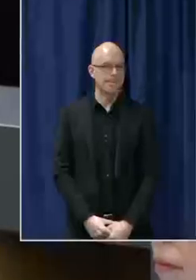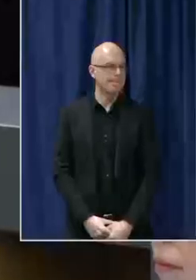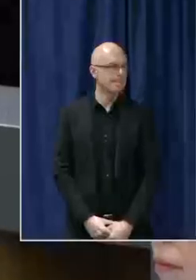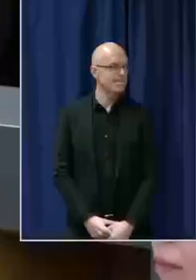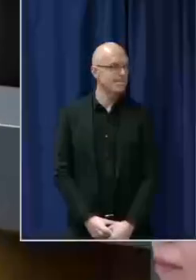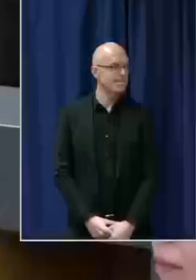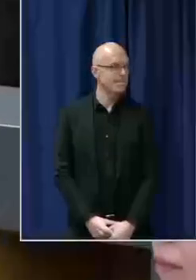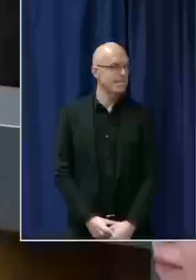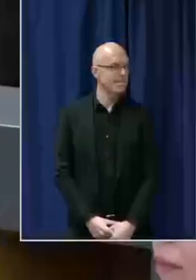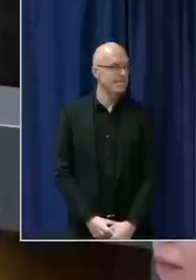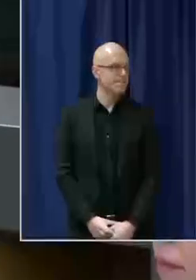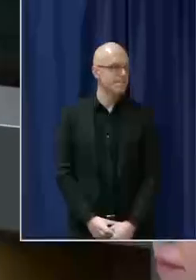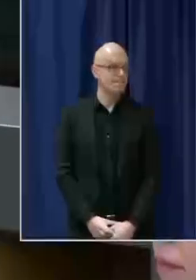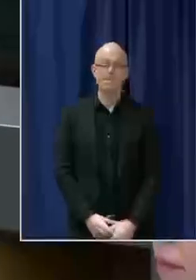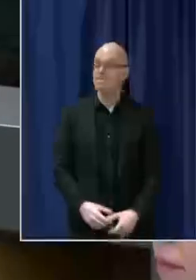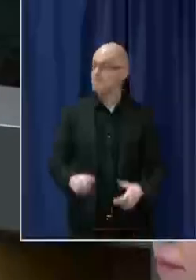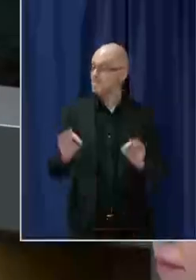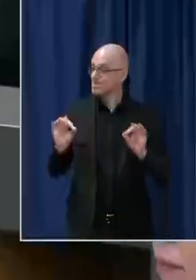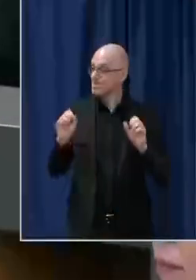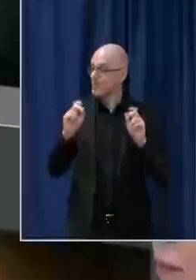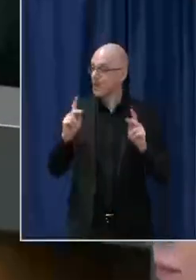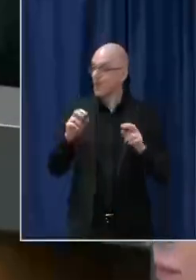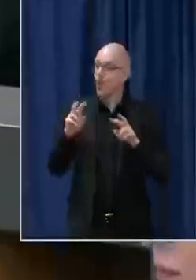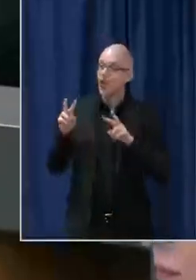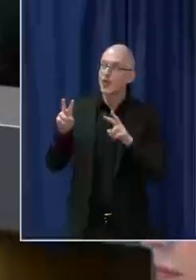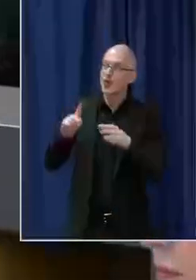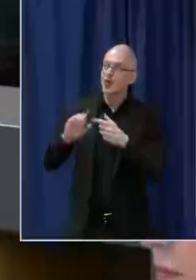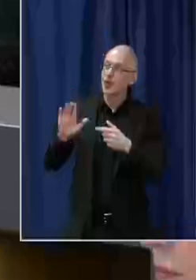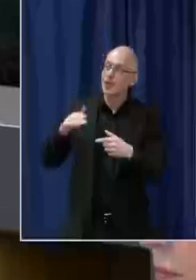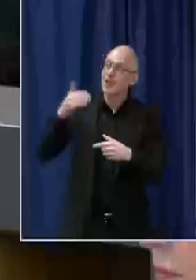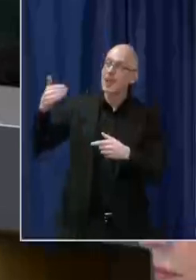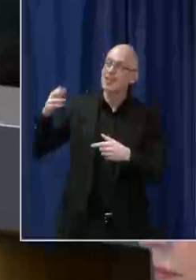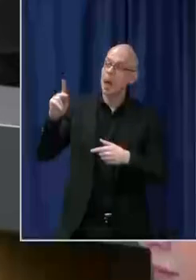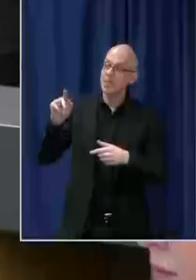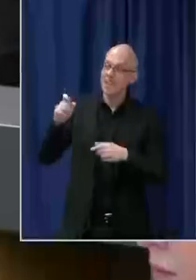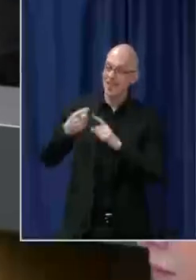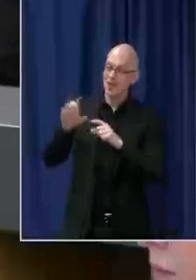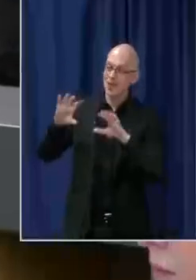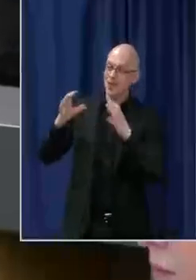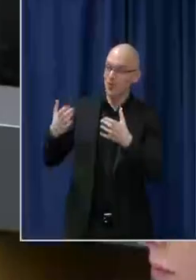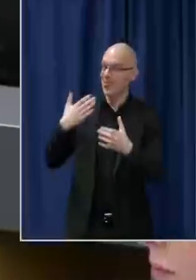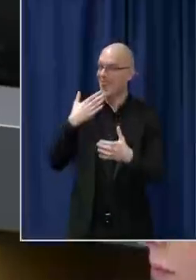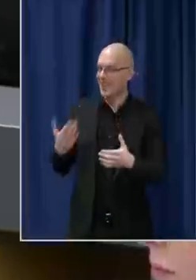All right. We'll be looking forward to your next update, Ani, and your group. Thank you.